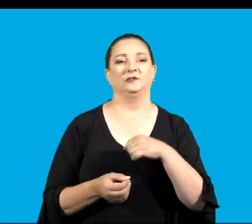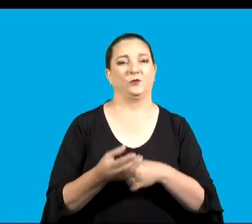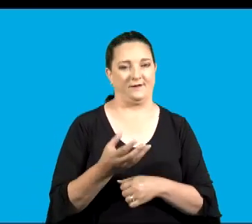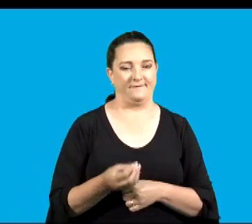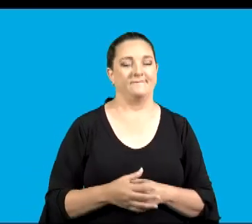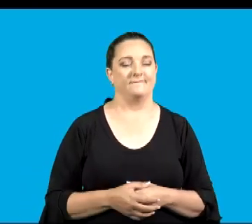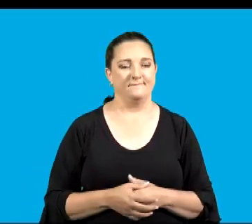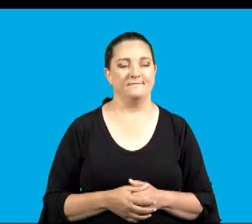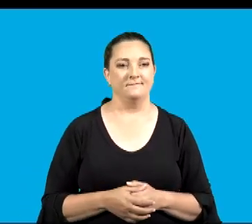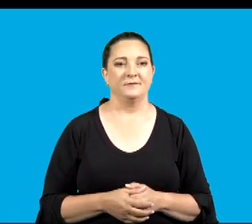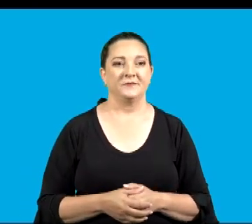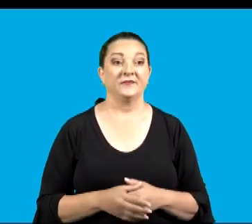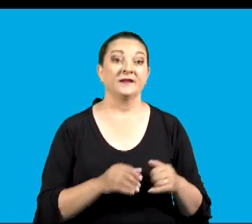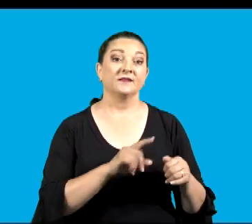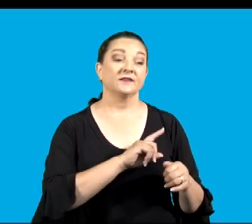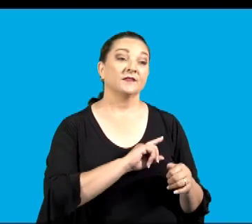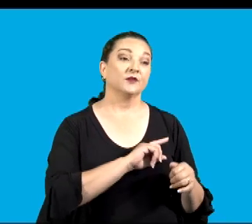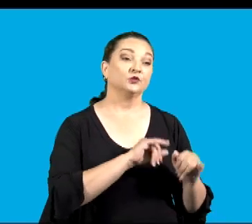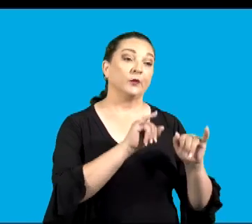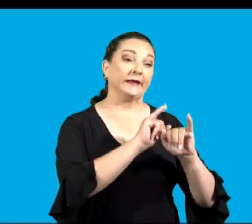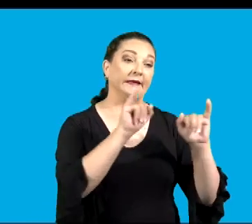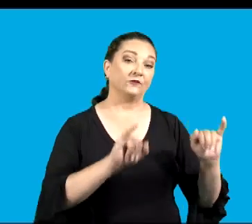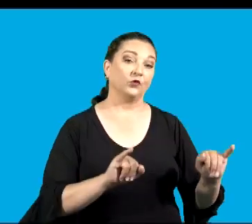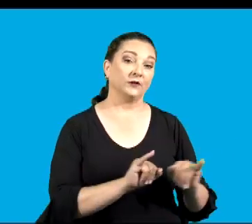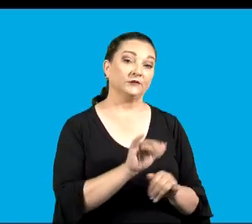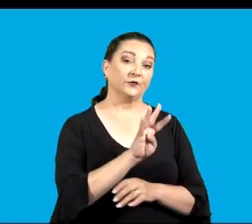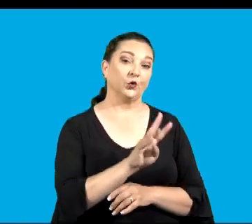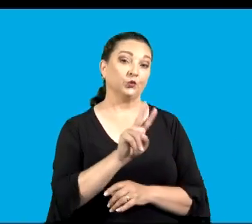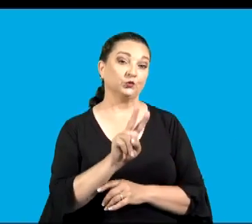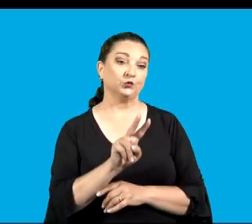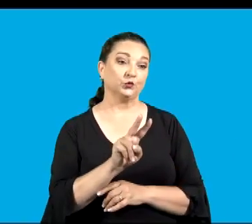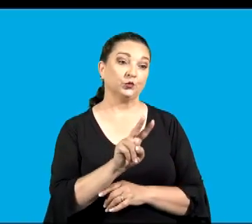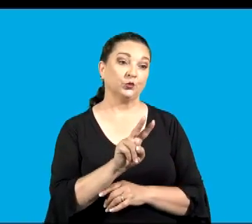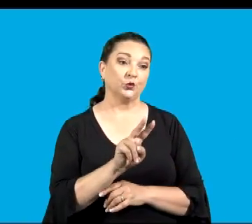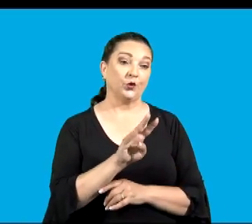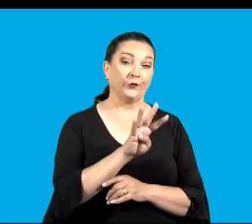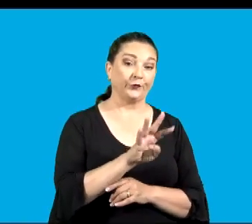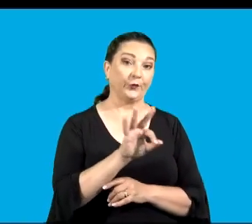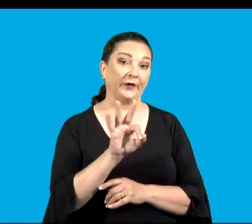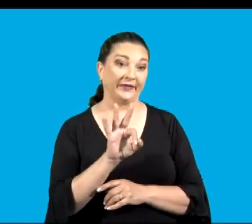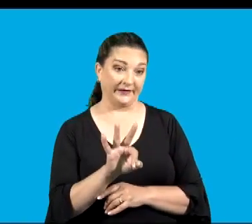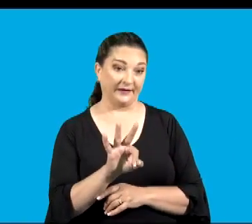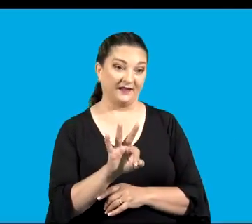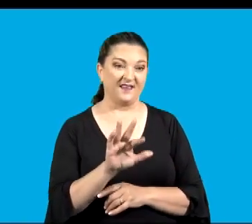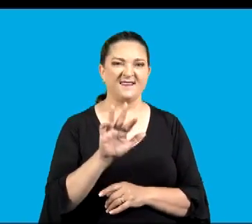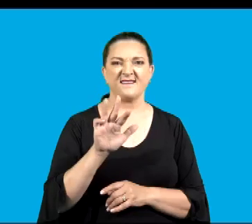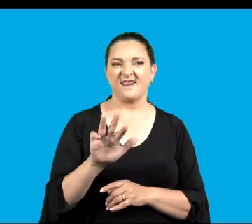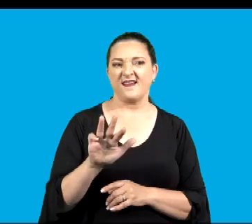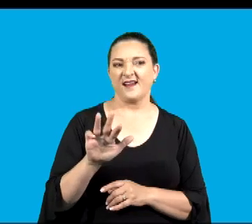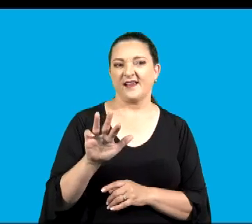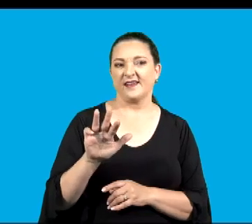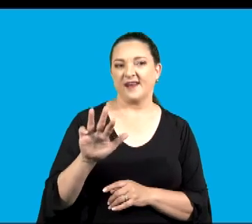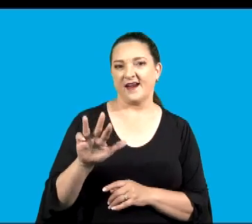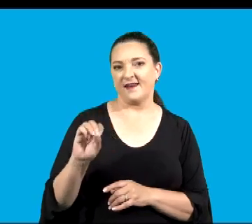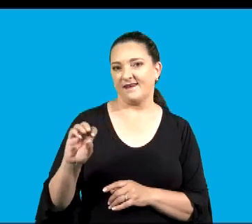there is a transaction there. An invoice number 4243 for 9,900. And here you